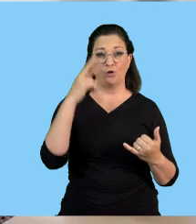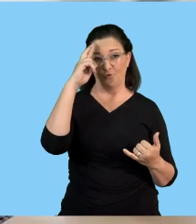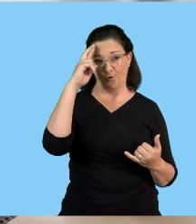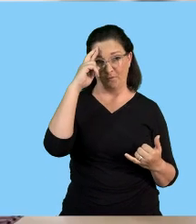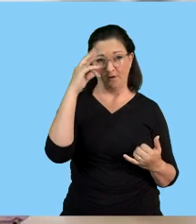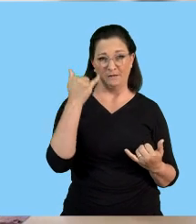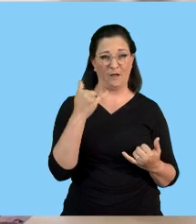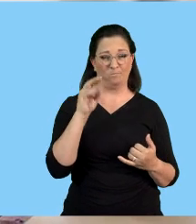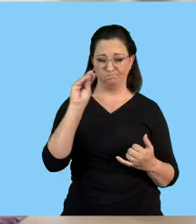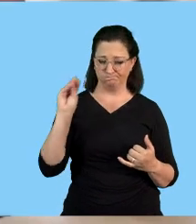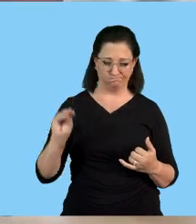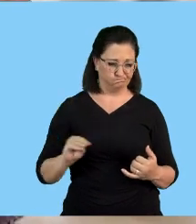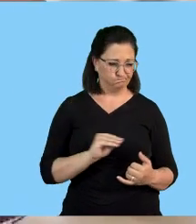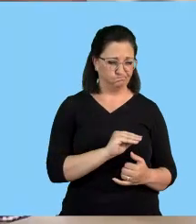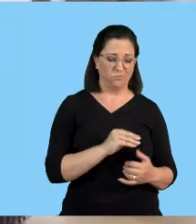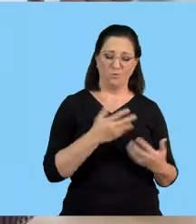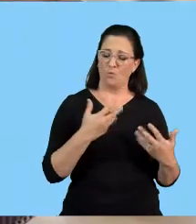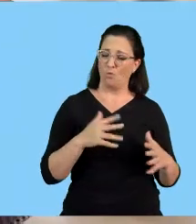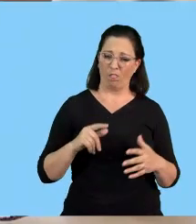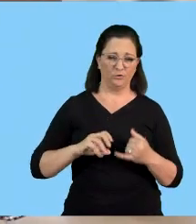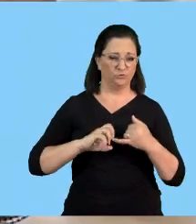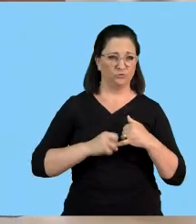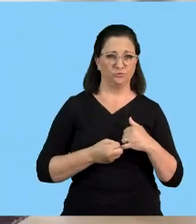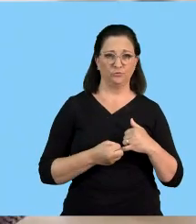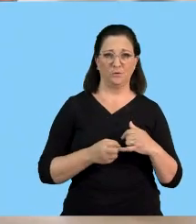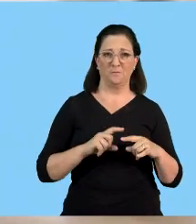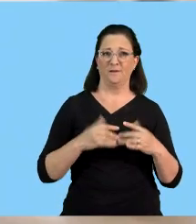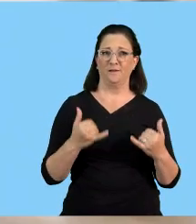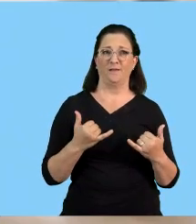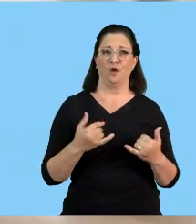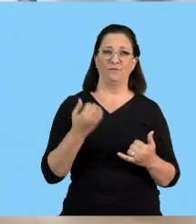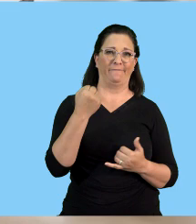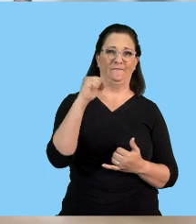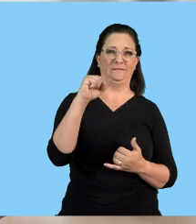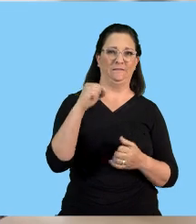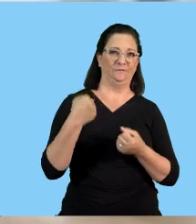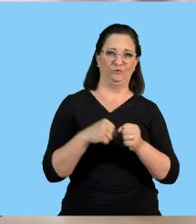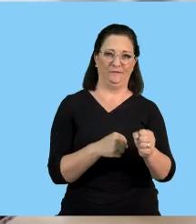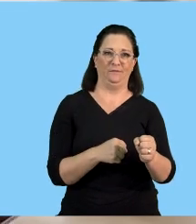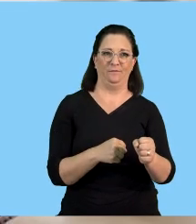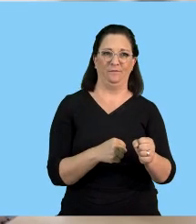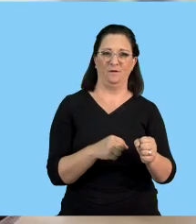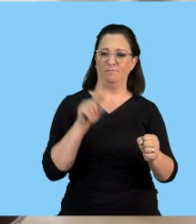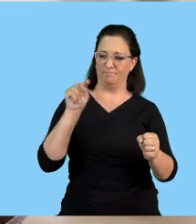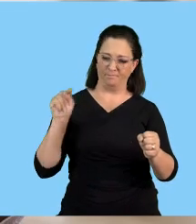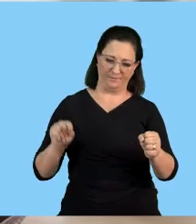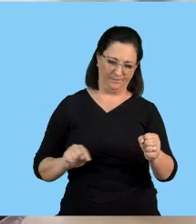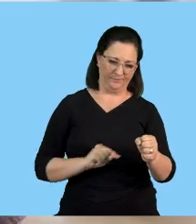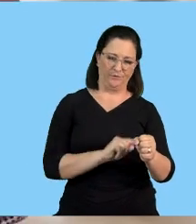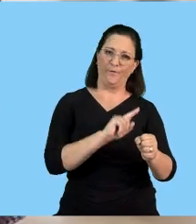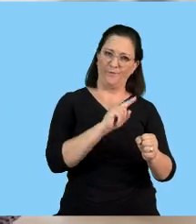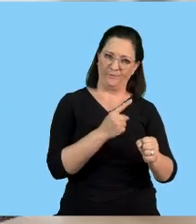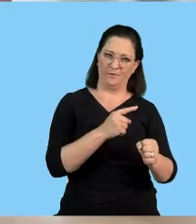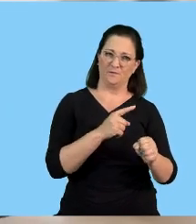we've tried all these strategies, they did not work. So we cannot be defensive up until we've tried all these other strategies.